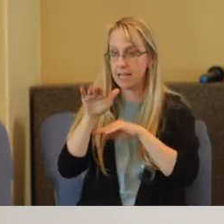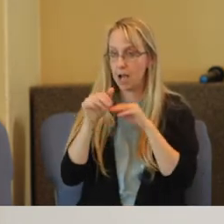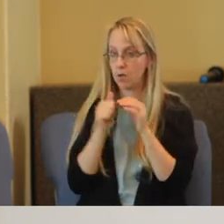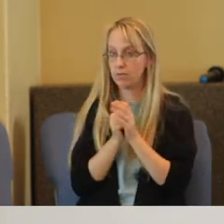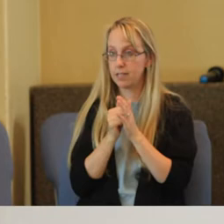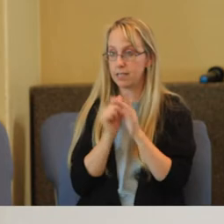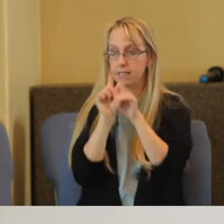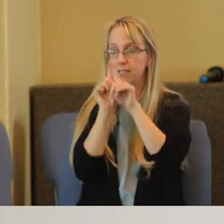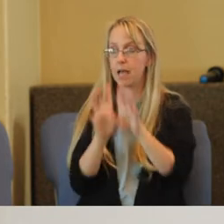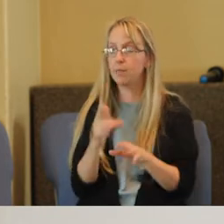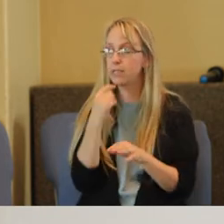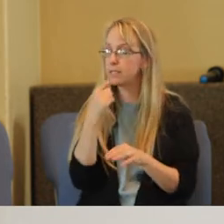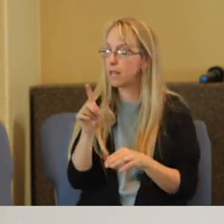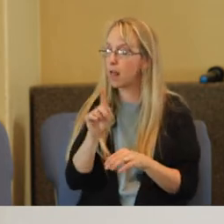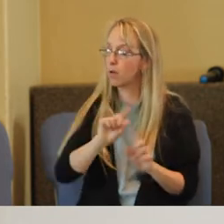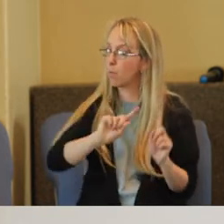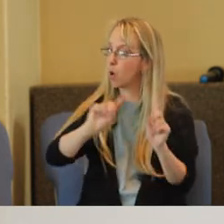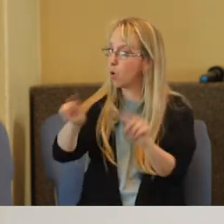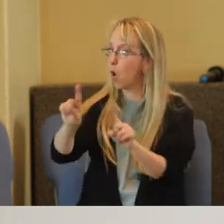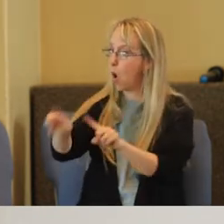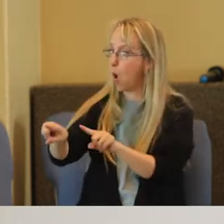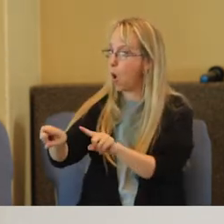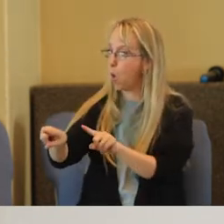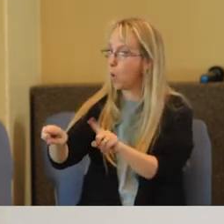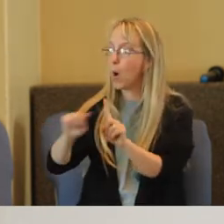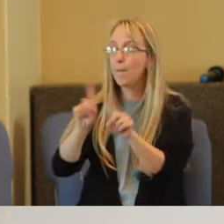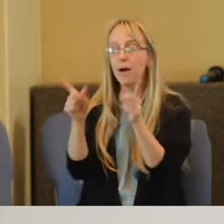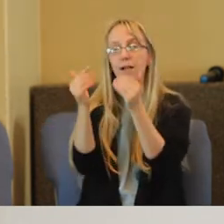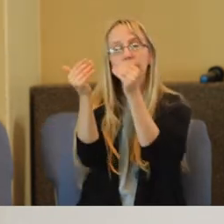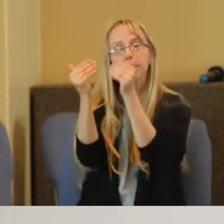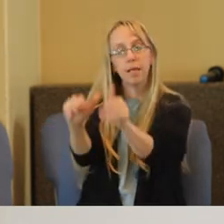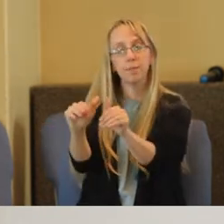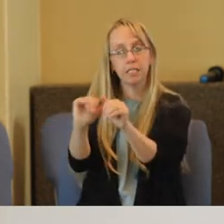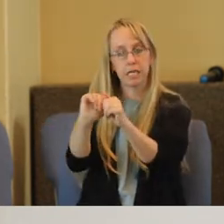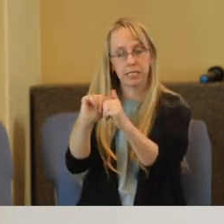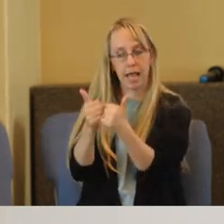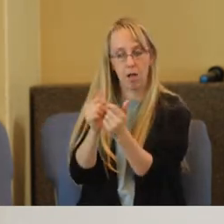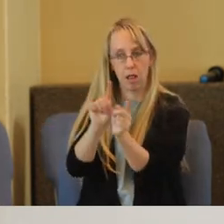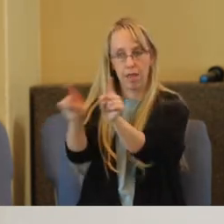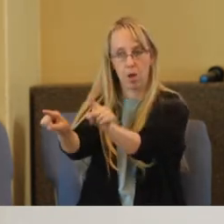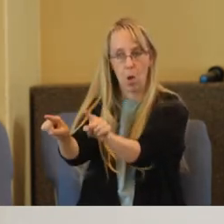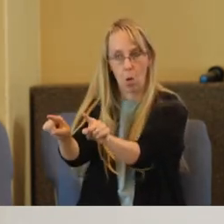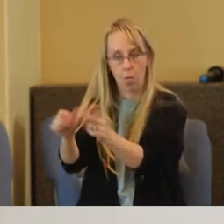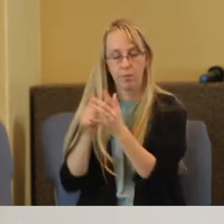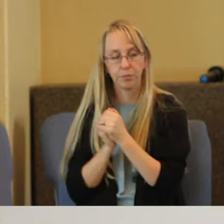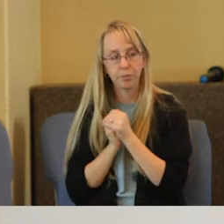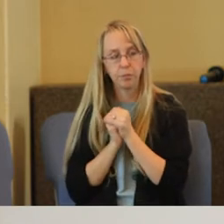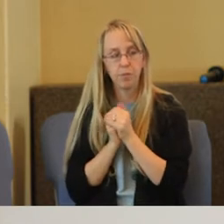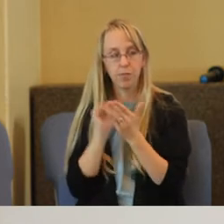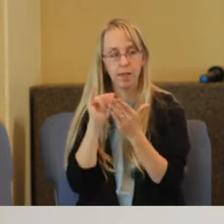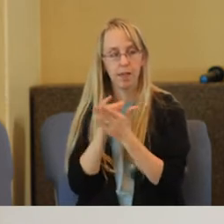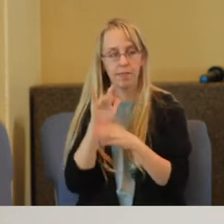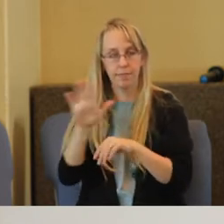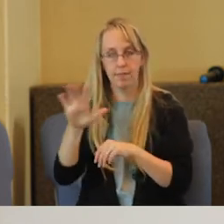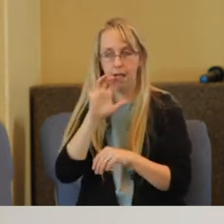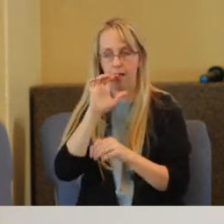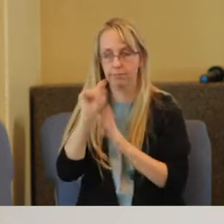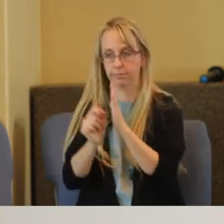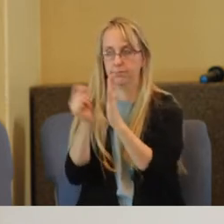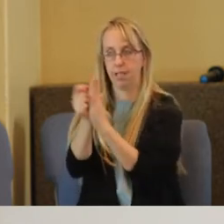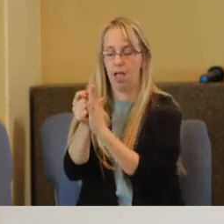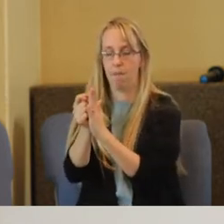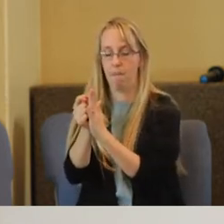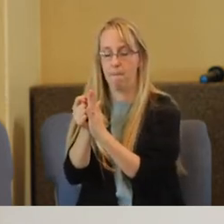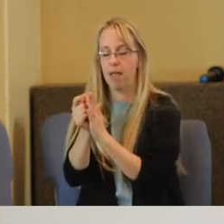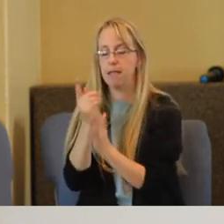he tells them to go, but he also puts limitations on their going in that particular period of time. And at